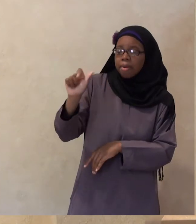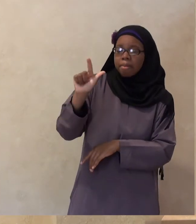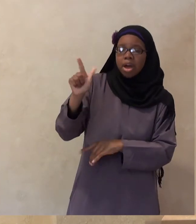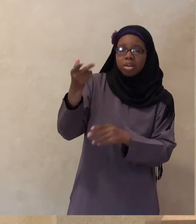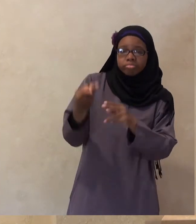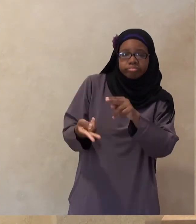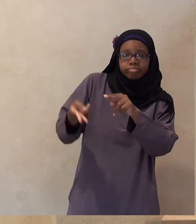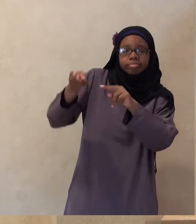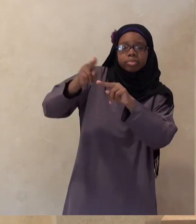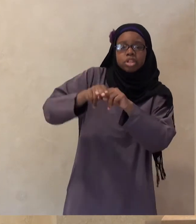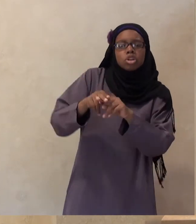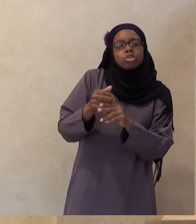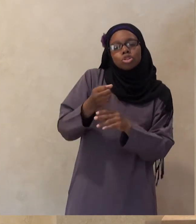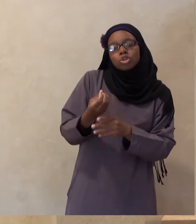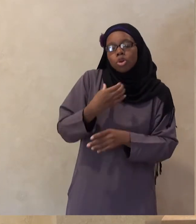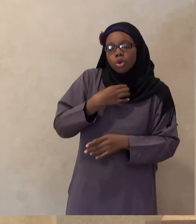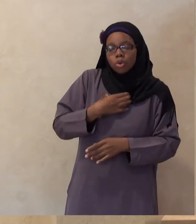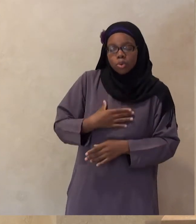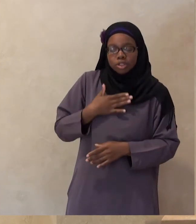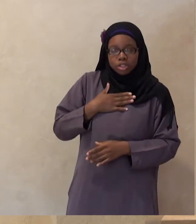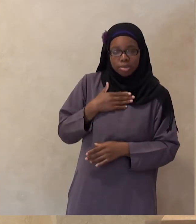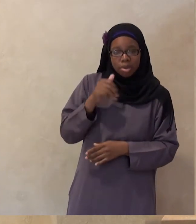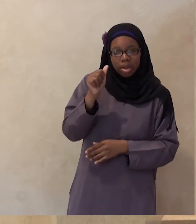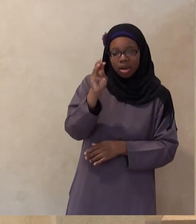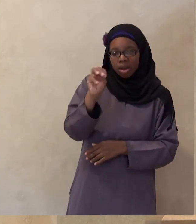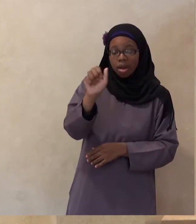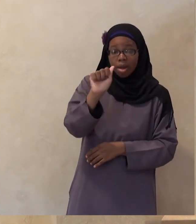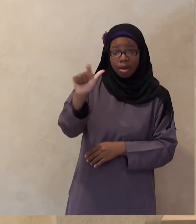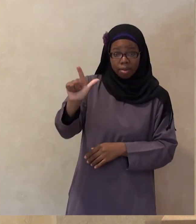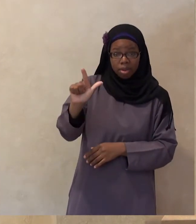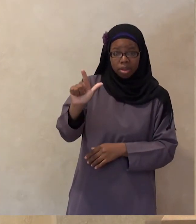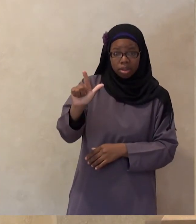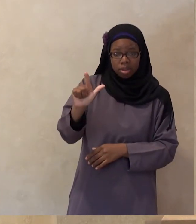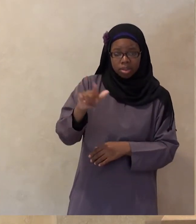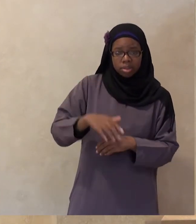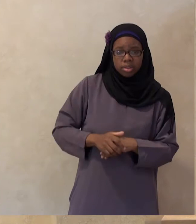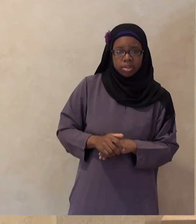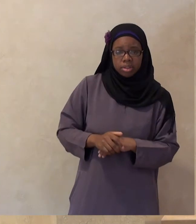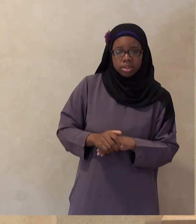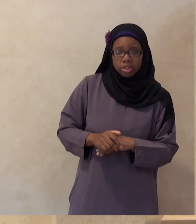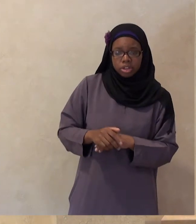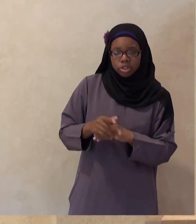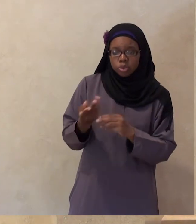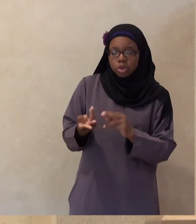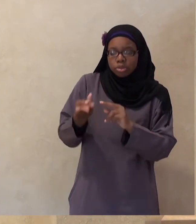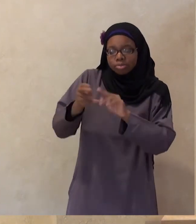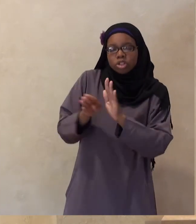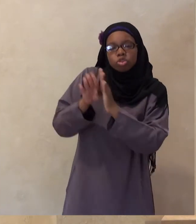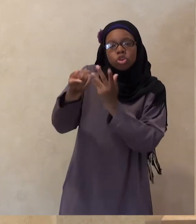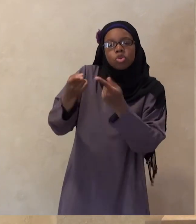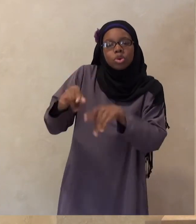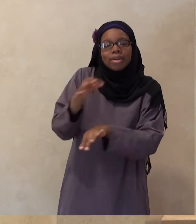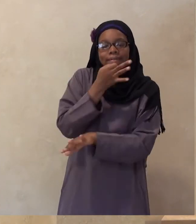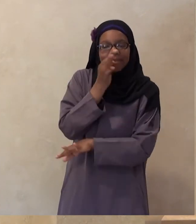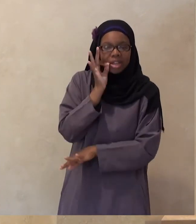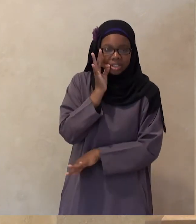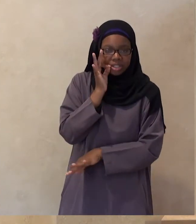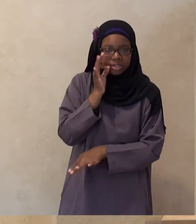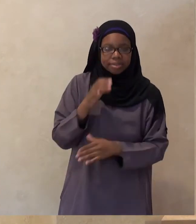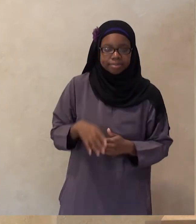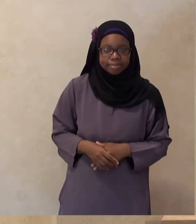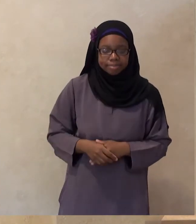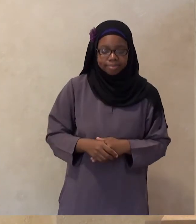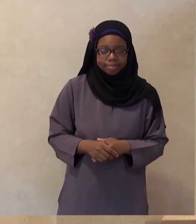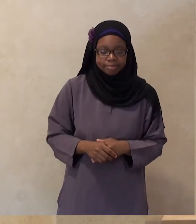Thus, I wish my A'mal, my A'mal is raised when I am fasting. And this hadith is recorded by Abu